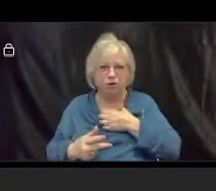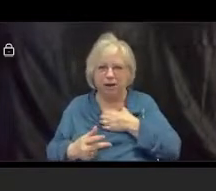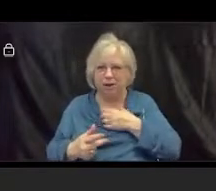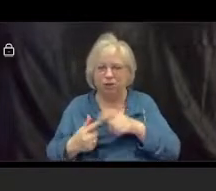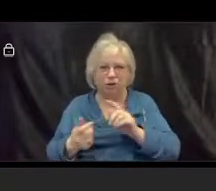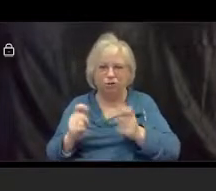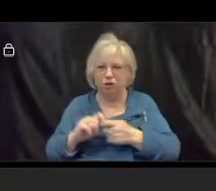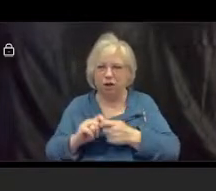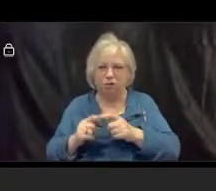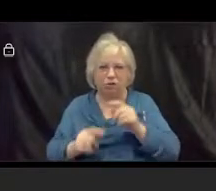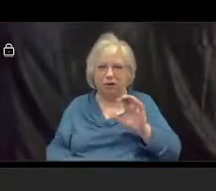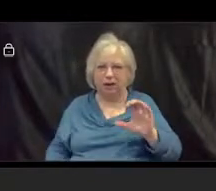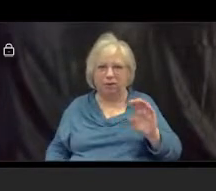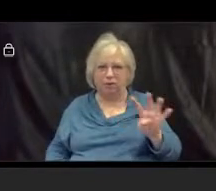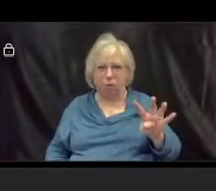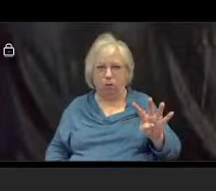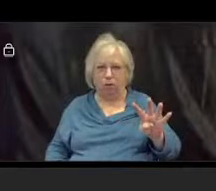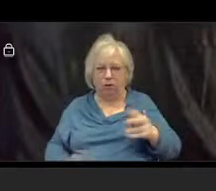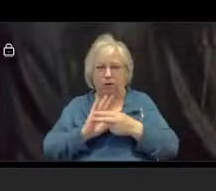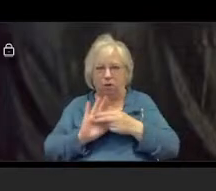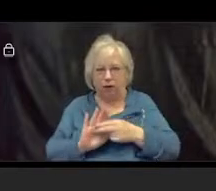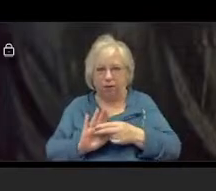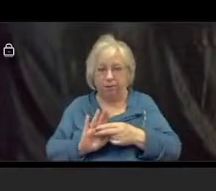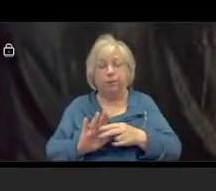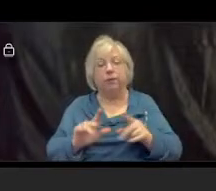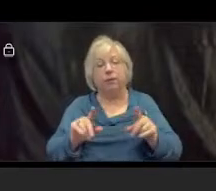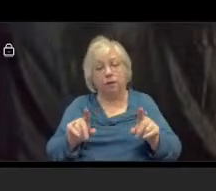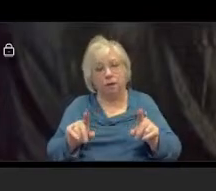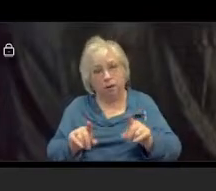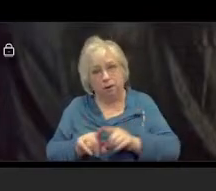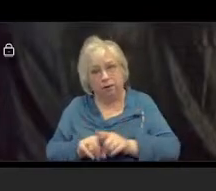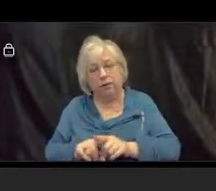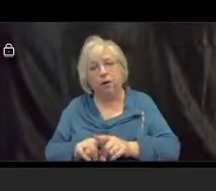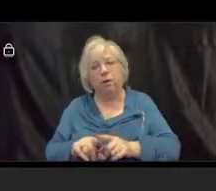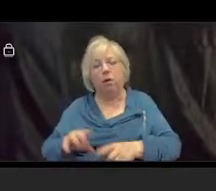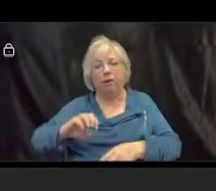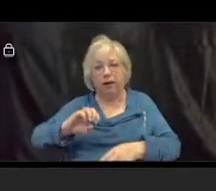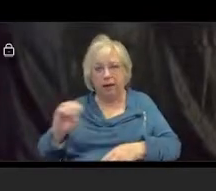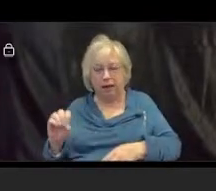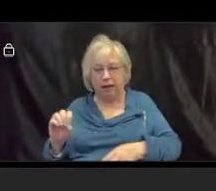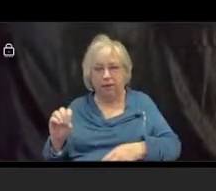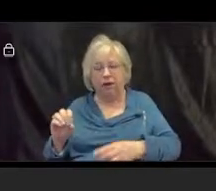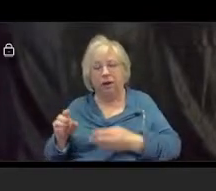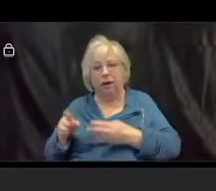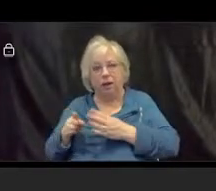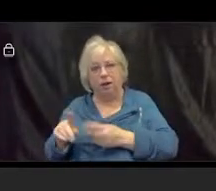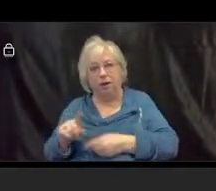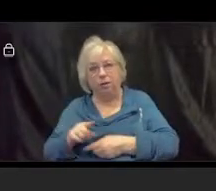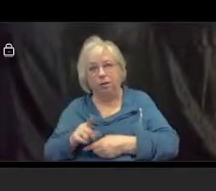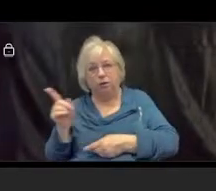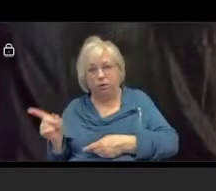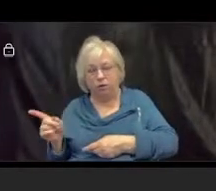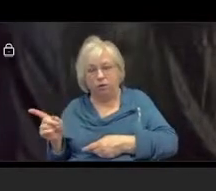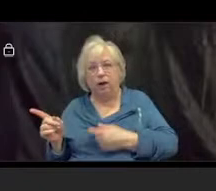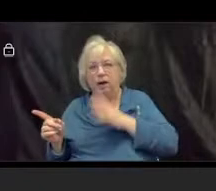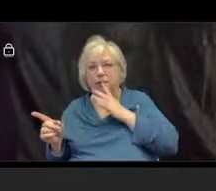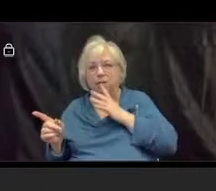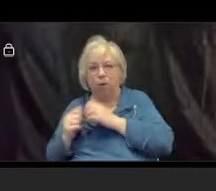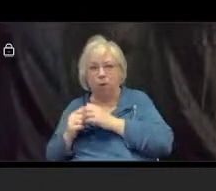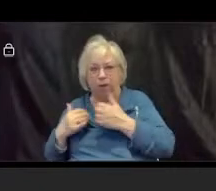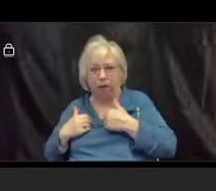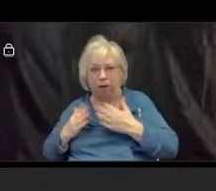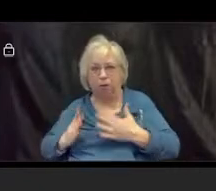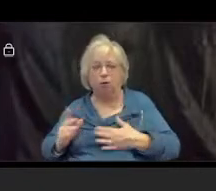C4 zoning. I also spoke to the property owner directly to the east across the street from South Shackelford on